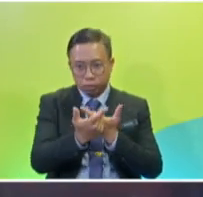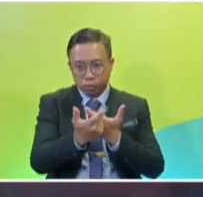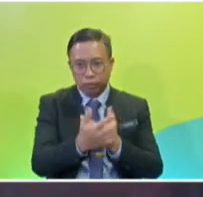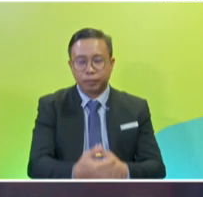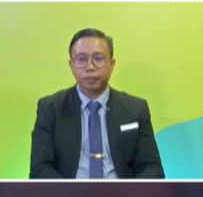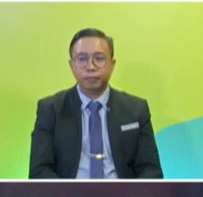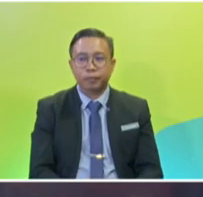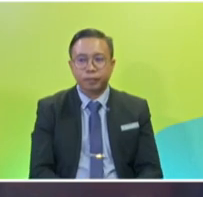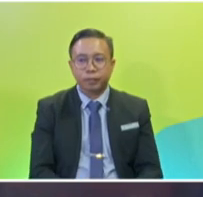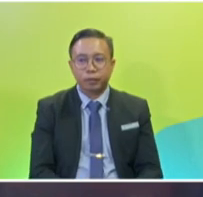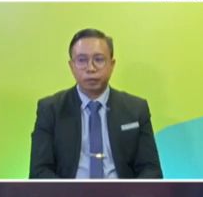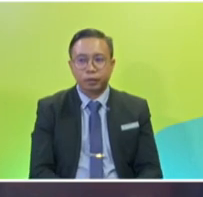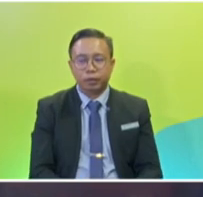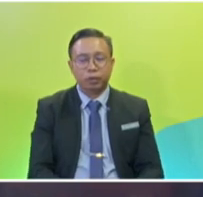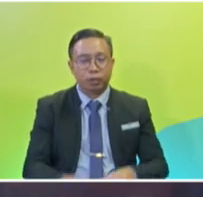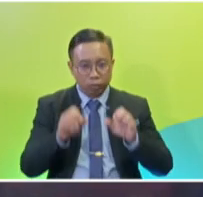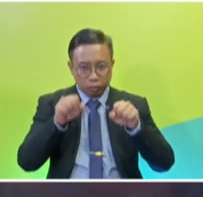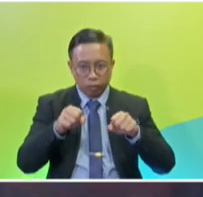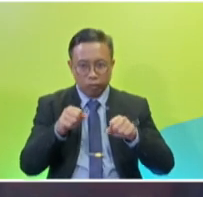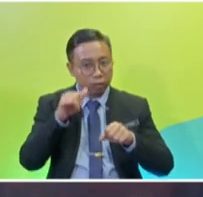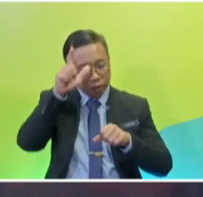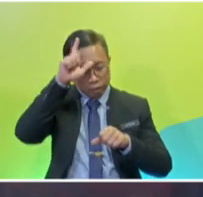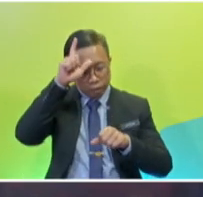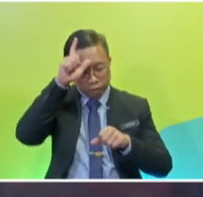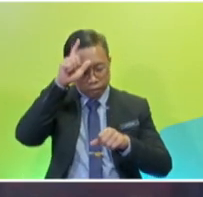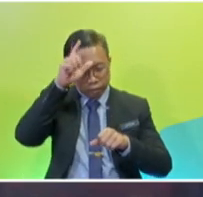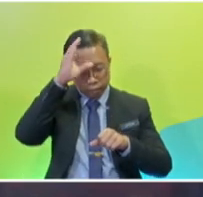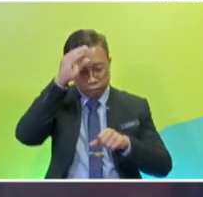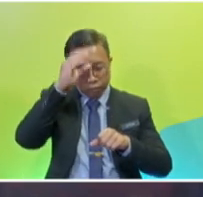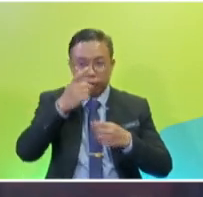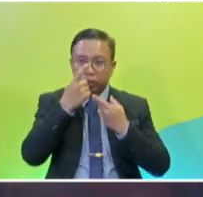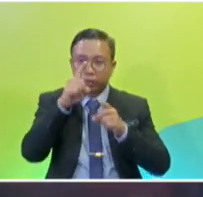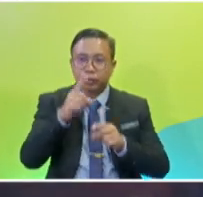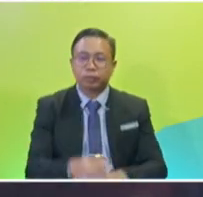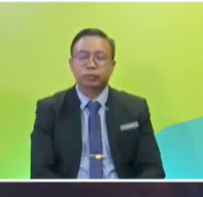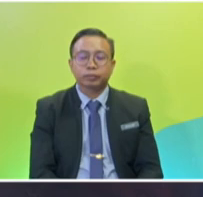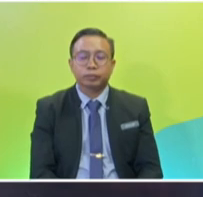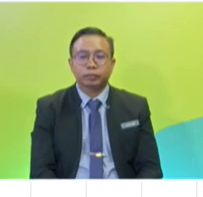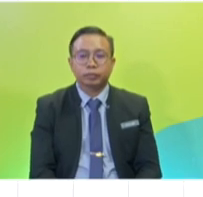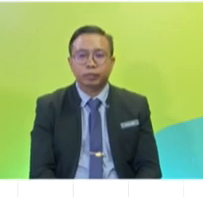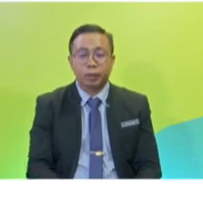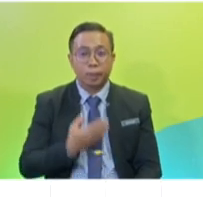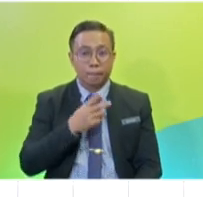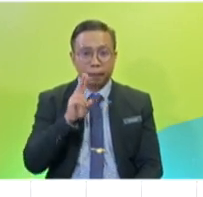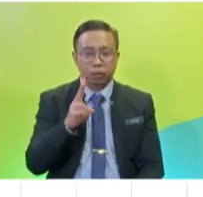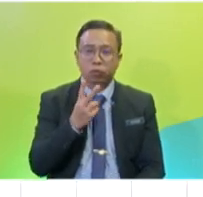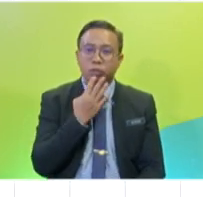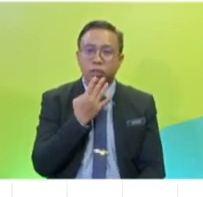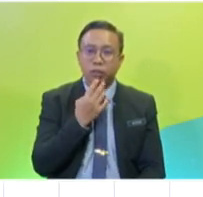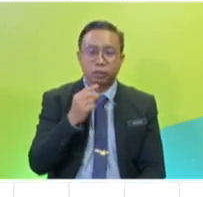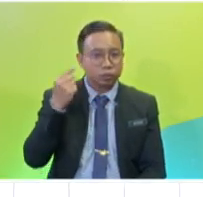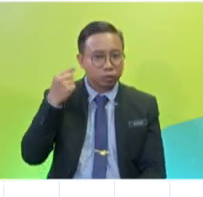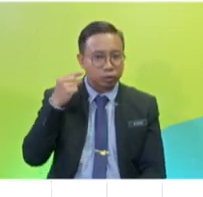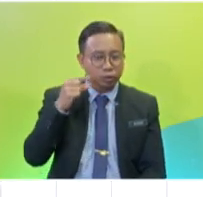in the house. Over to you, Yusof. Give me your two colors, Yusof. My two colors are green and